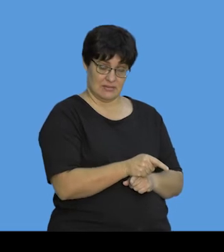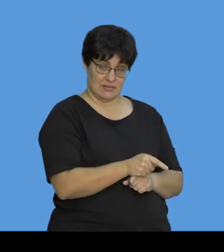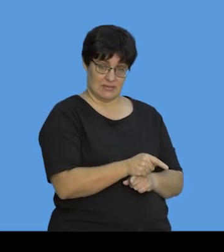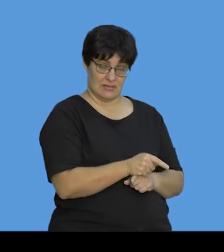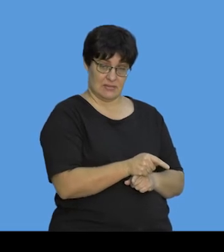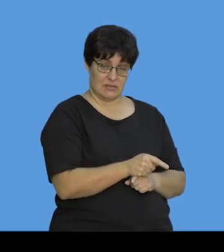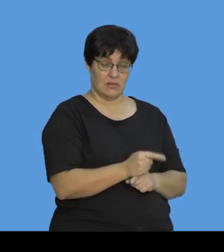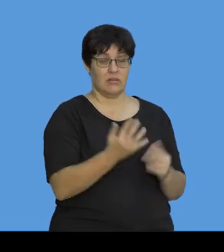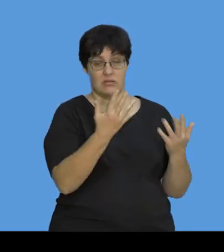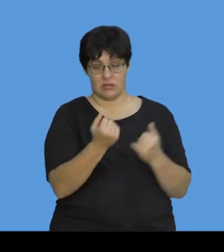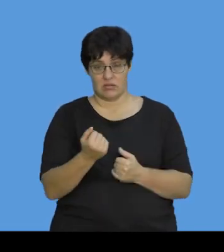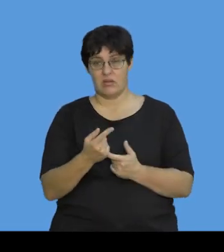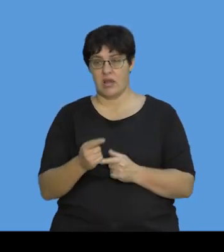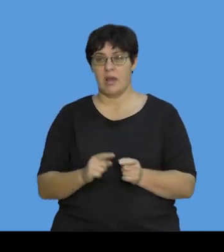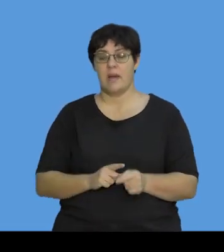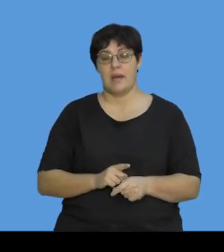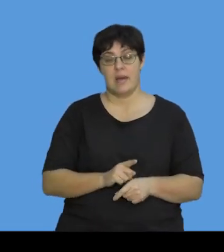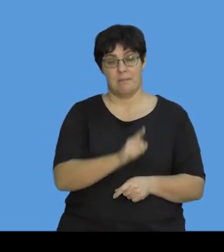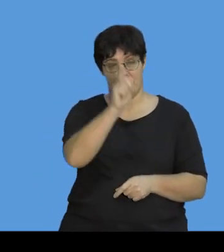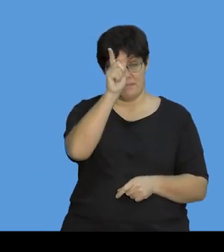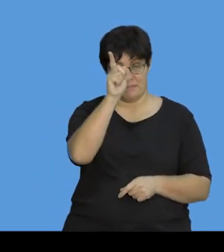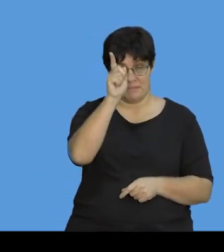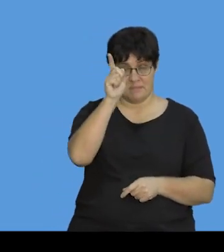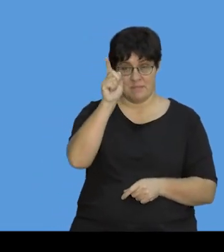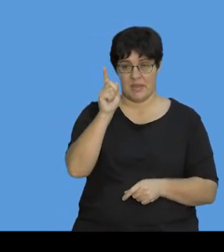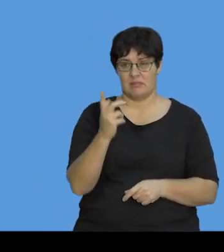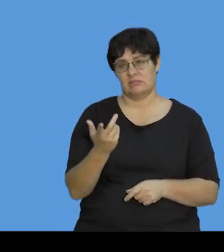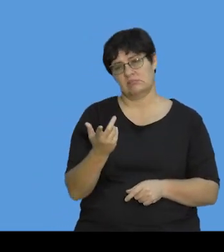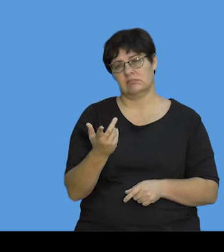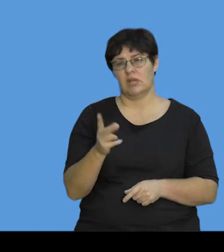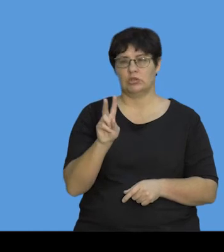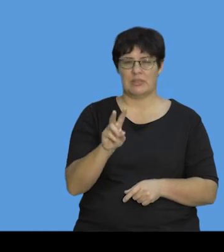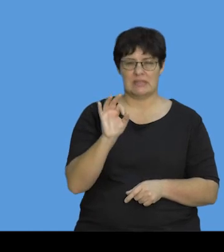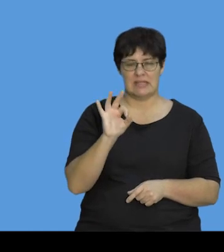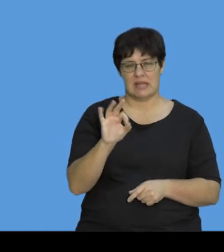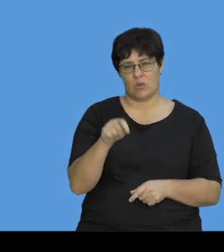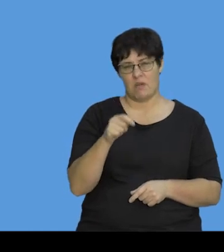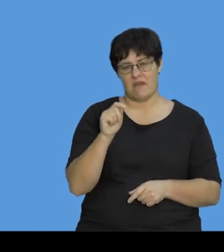We've just worked out that the ball's going up at